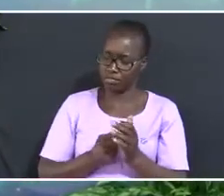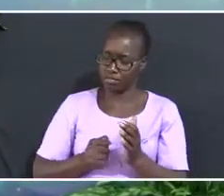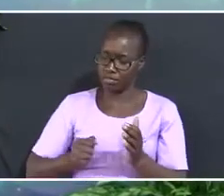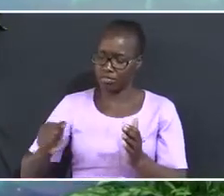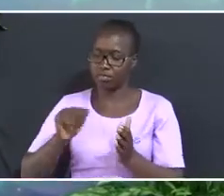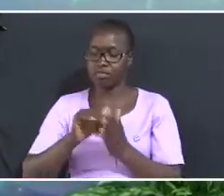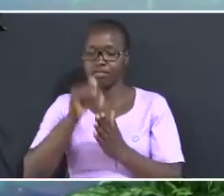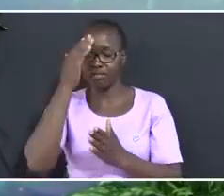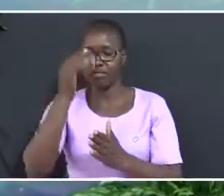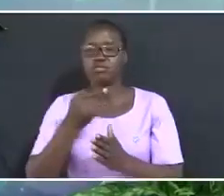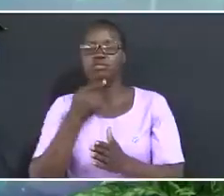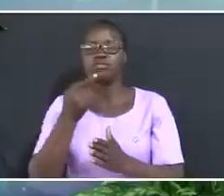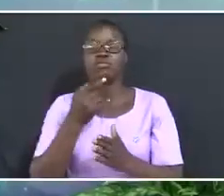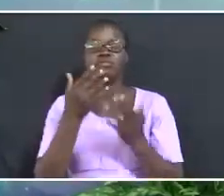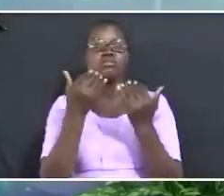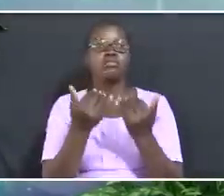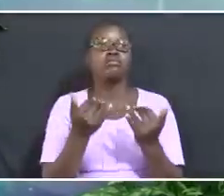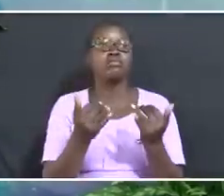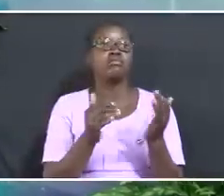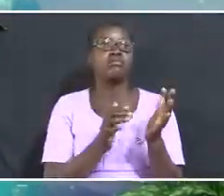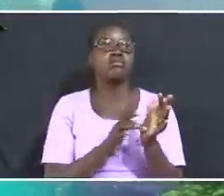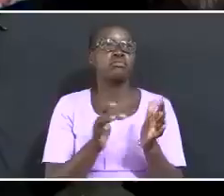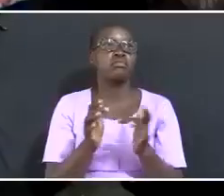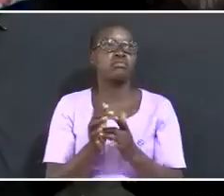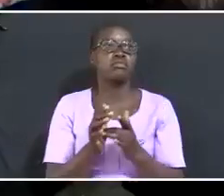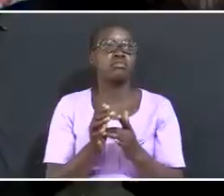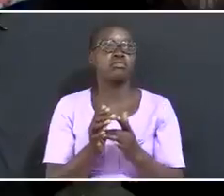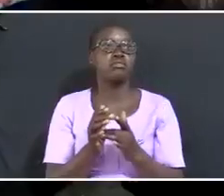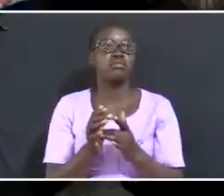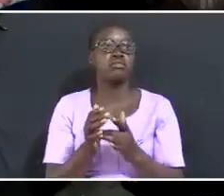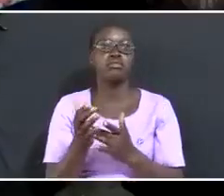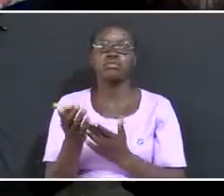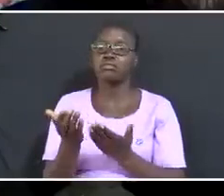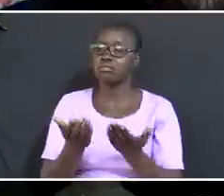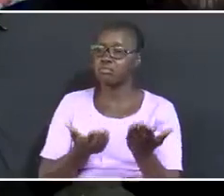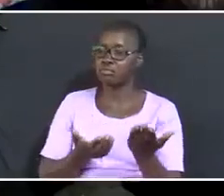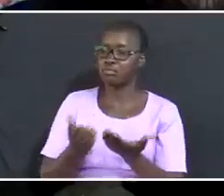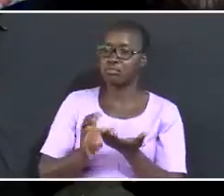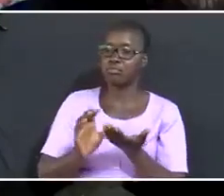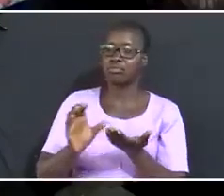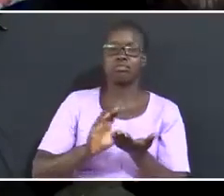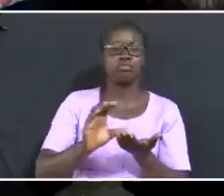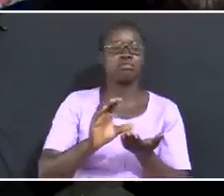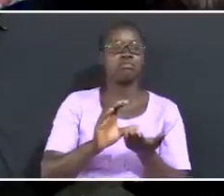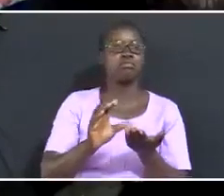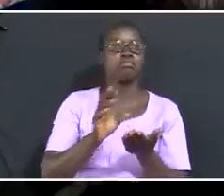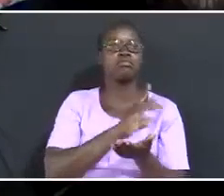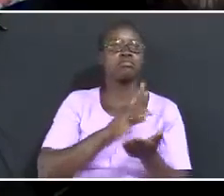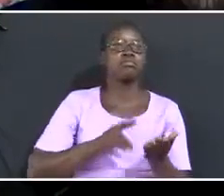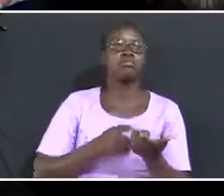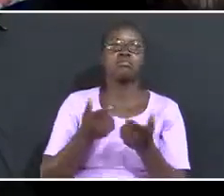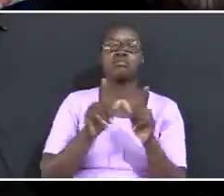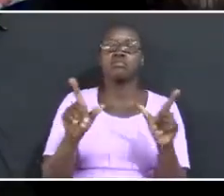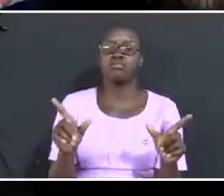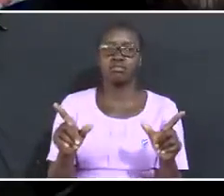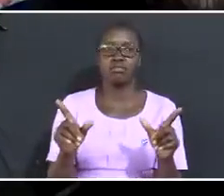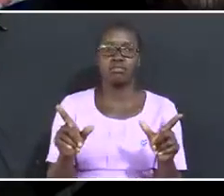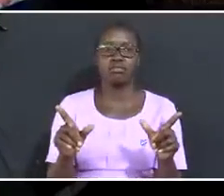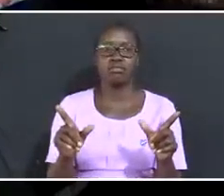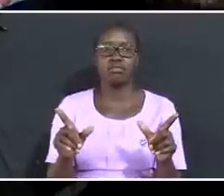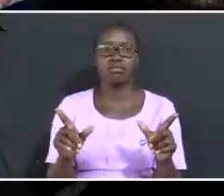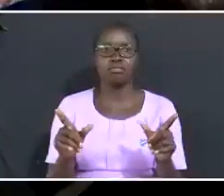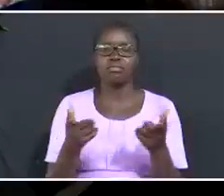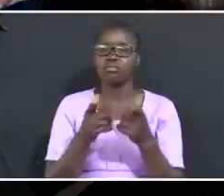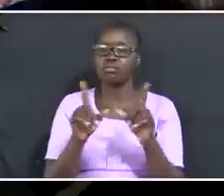it says now Jesus is in the business of giving people religious liberty. And that's